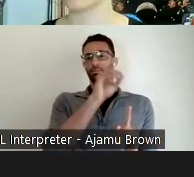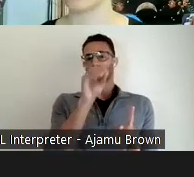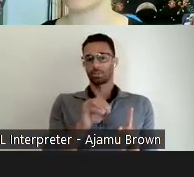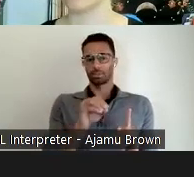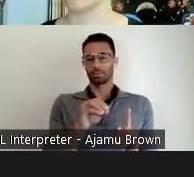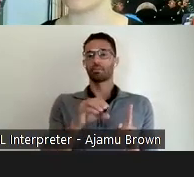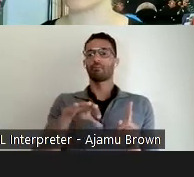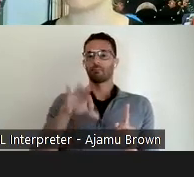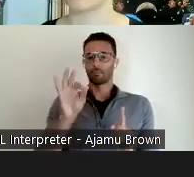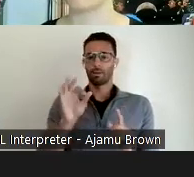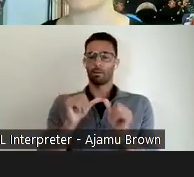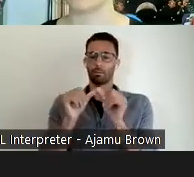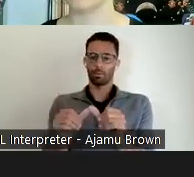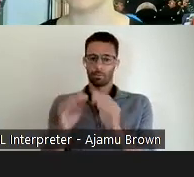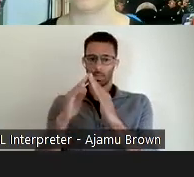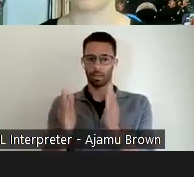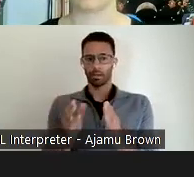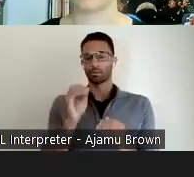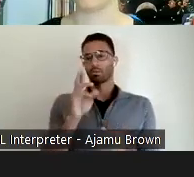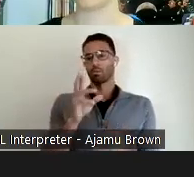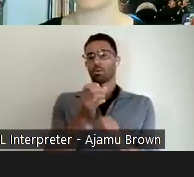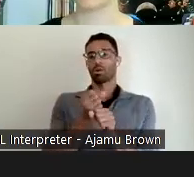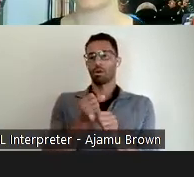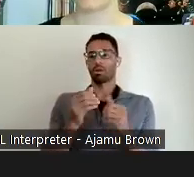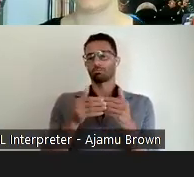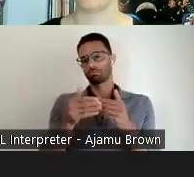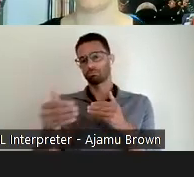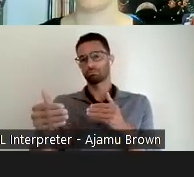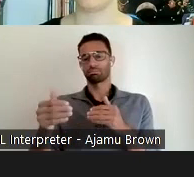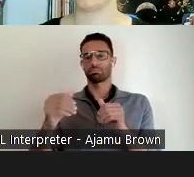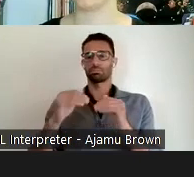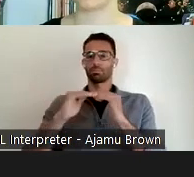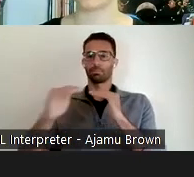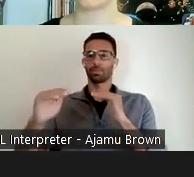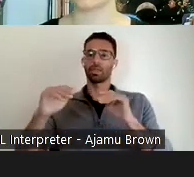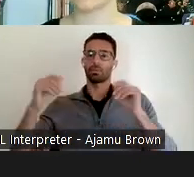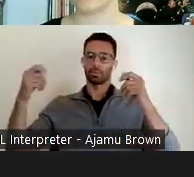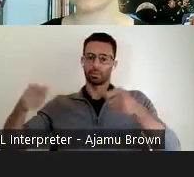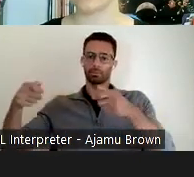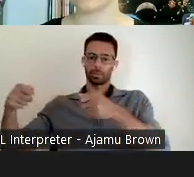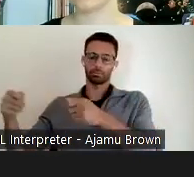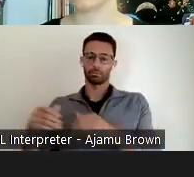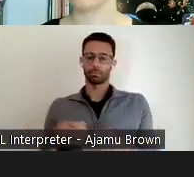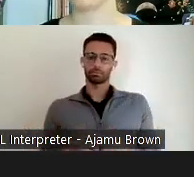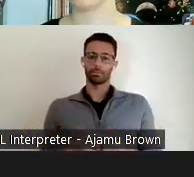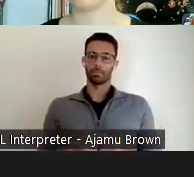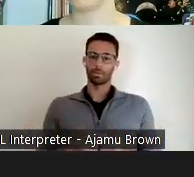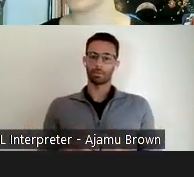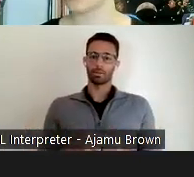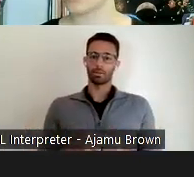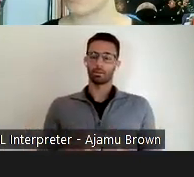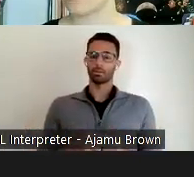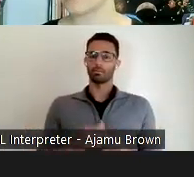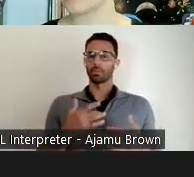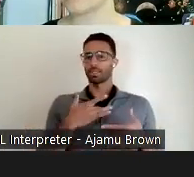or secured a long-term subsidy. And on average, in order for these clients to exit, it took 9